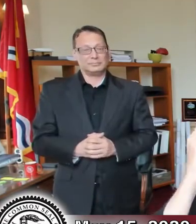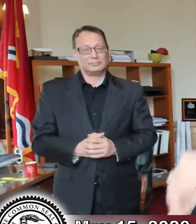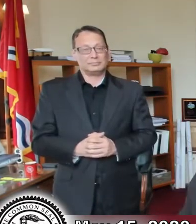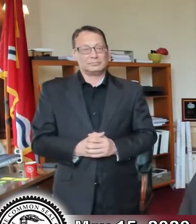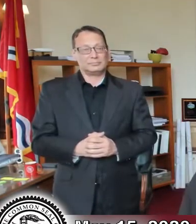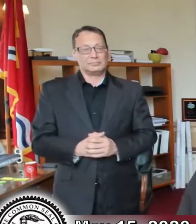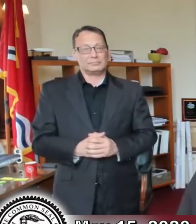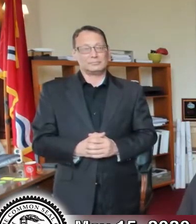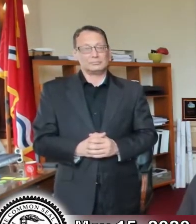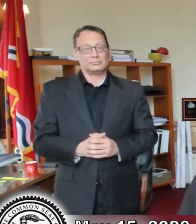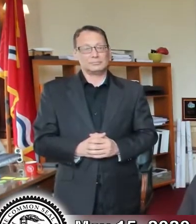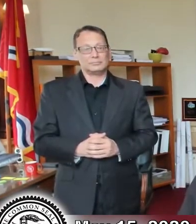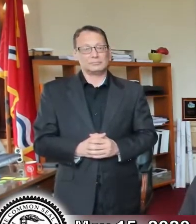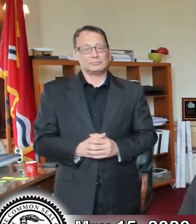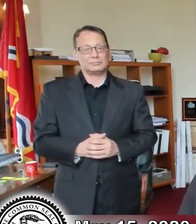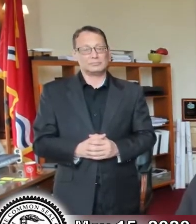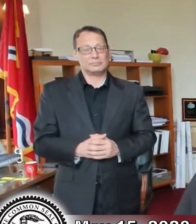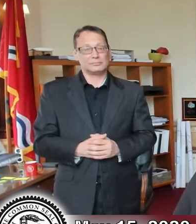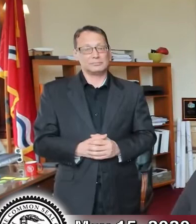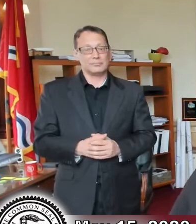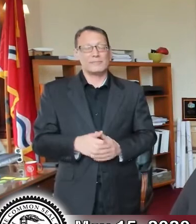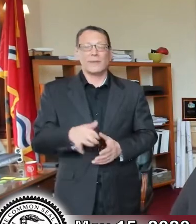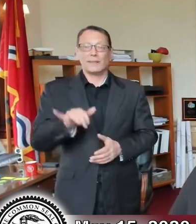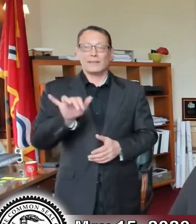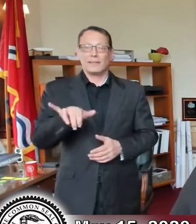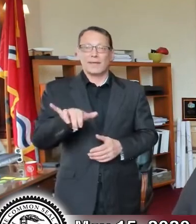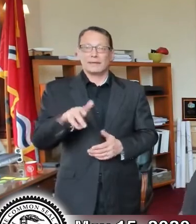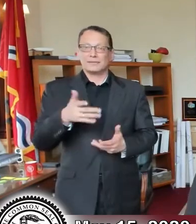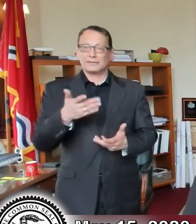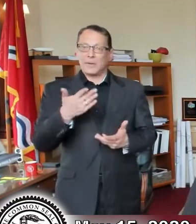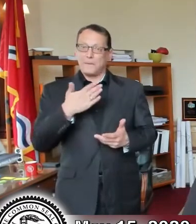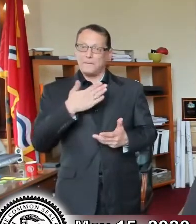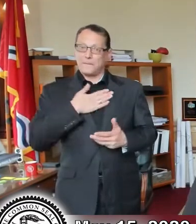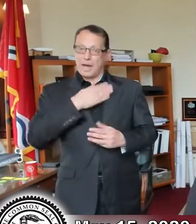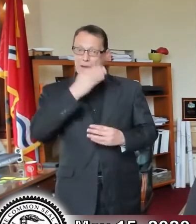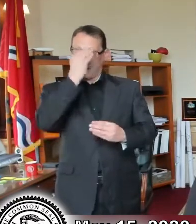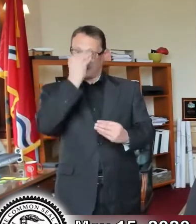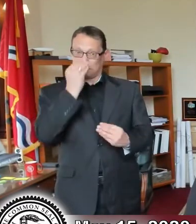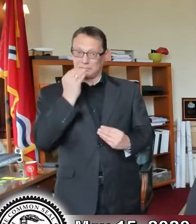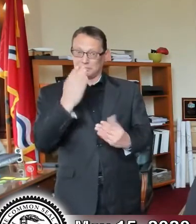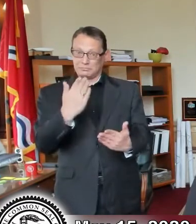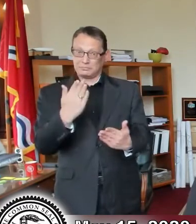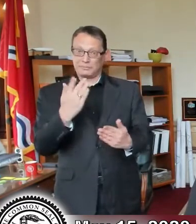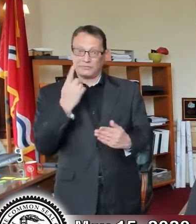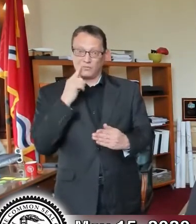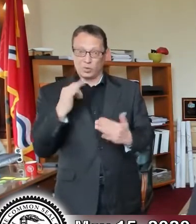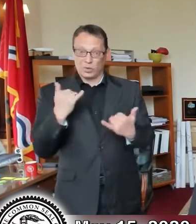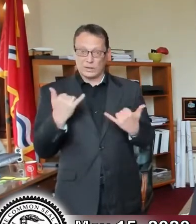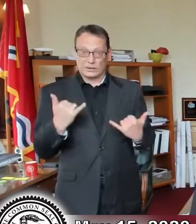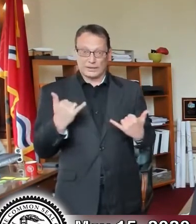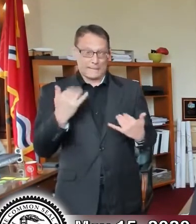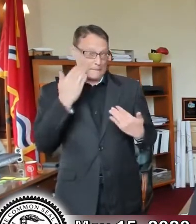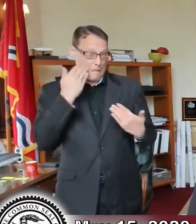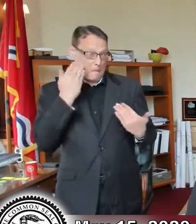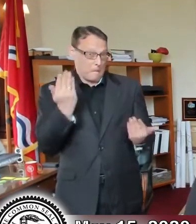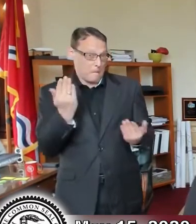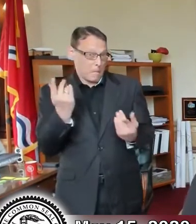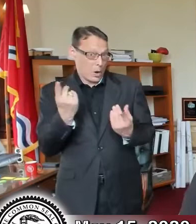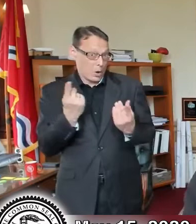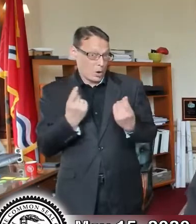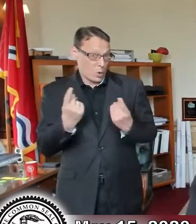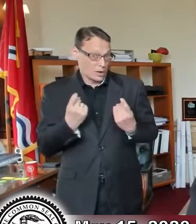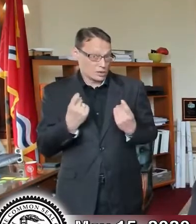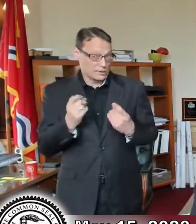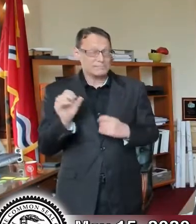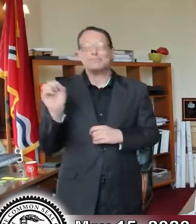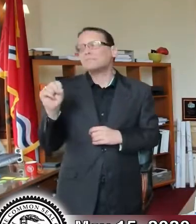So that is, that's, I think, the extent of my remarks for today. I don't know if we have any questions or not. Quite a